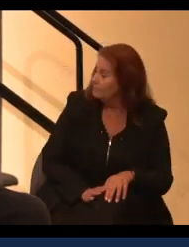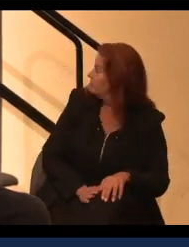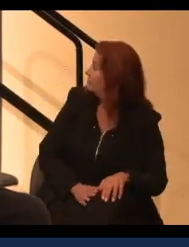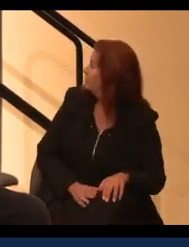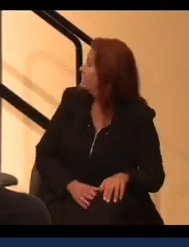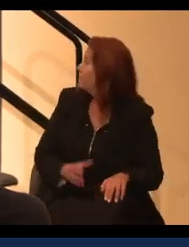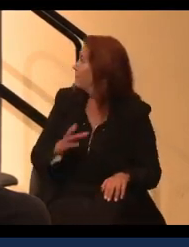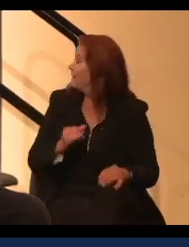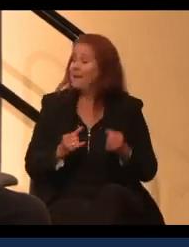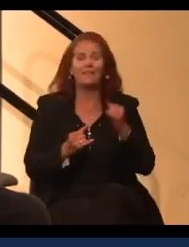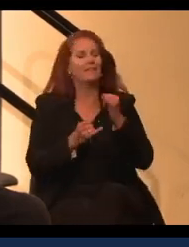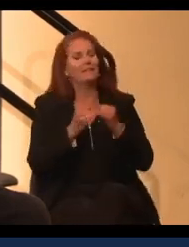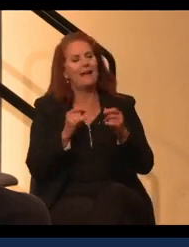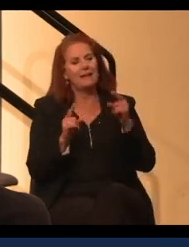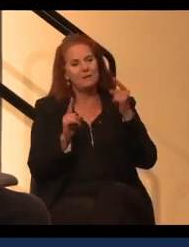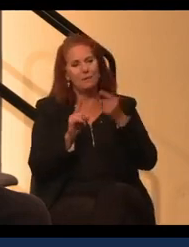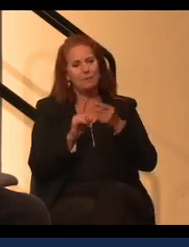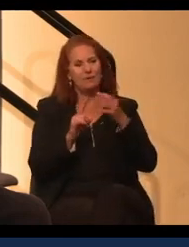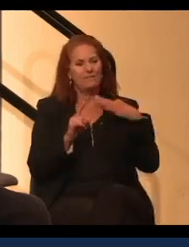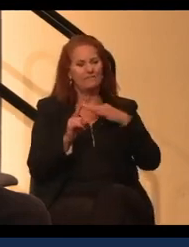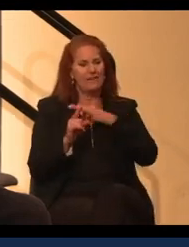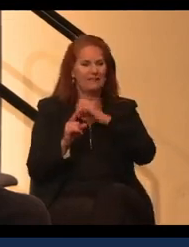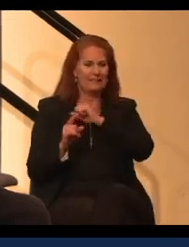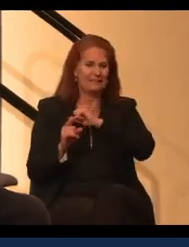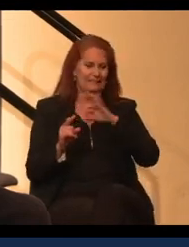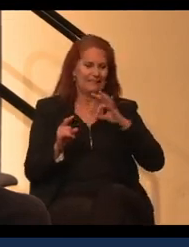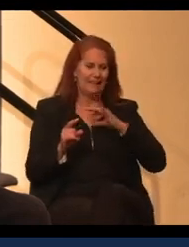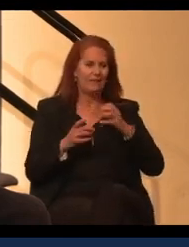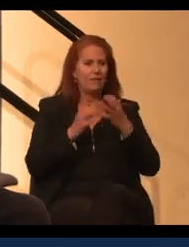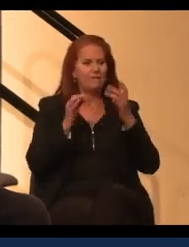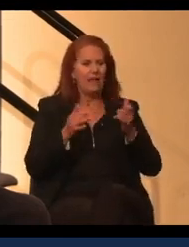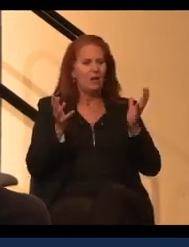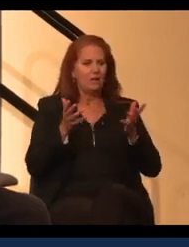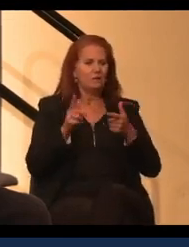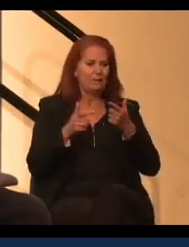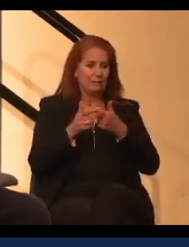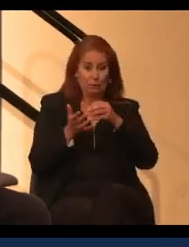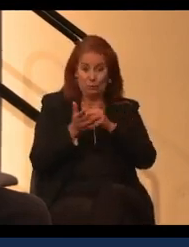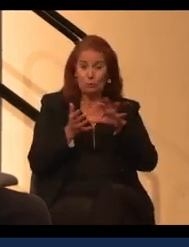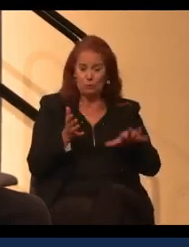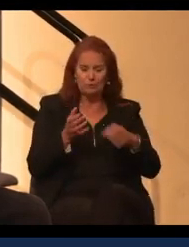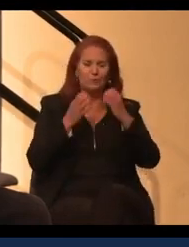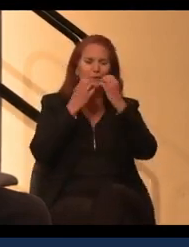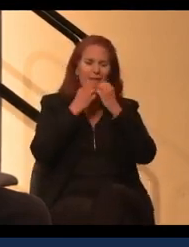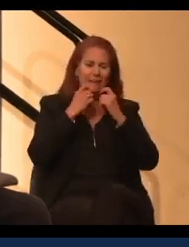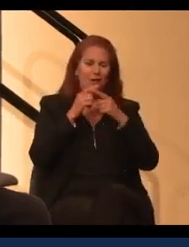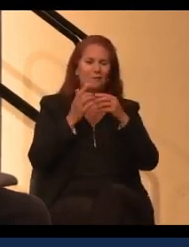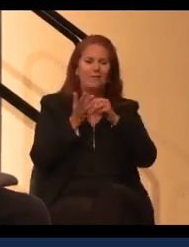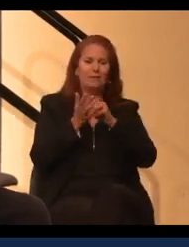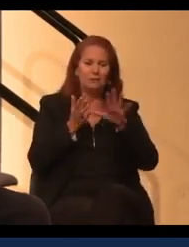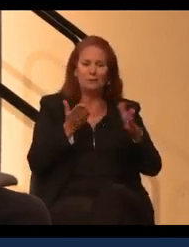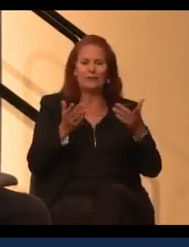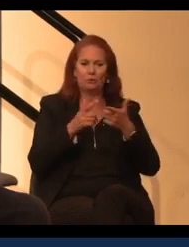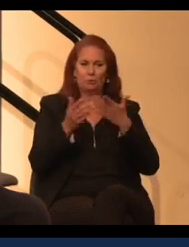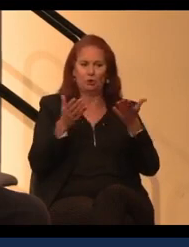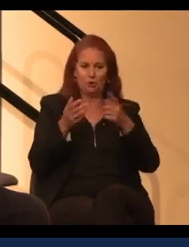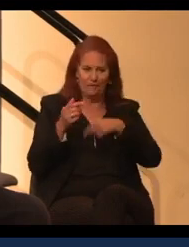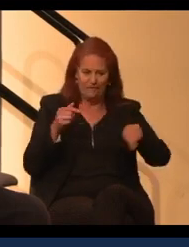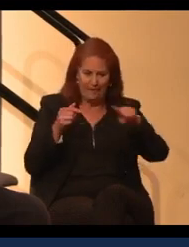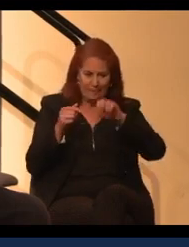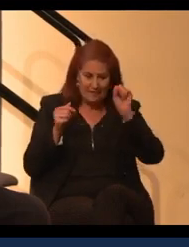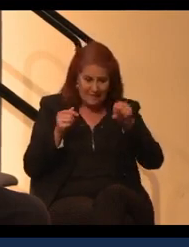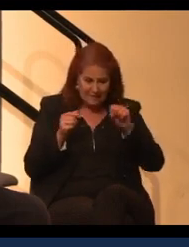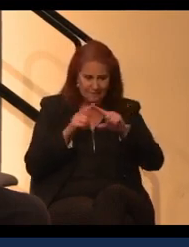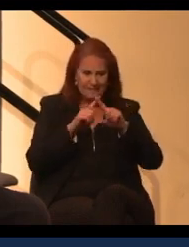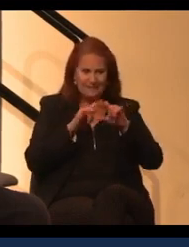And the last point is, of course, with faculty and staff. A lot of this conversation is about our students. We care about our students. We're here to serve our students. But